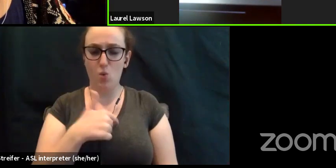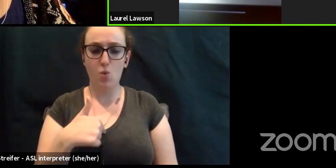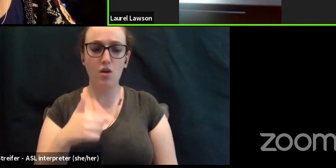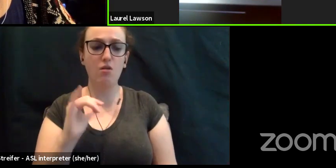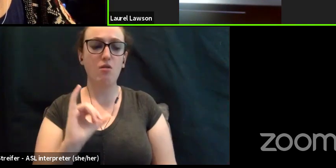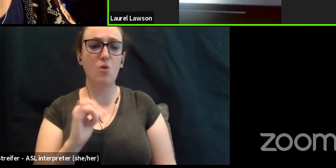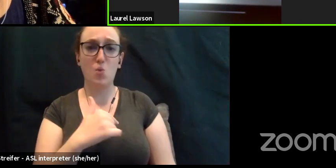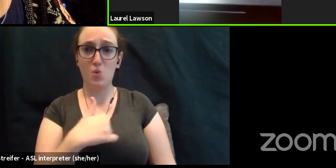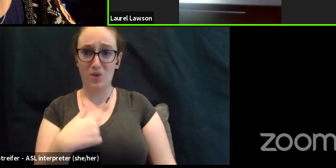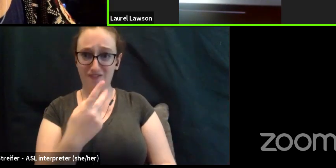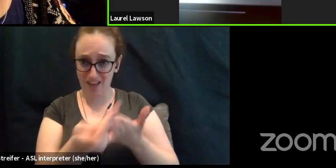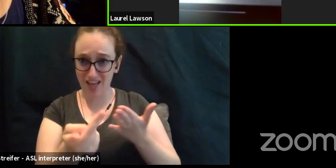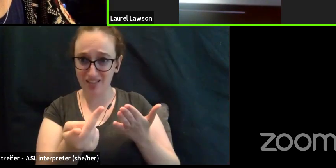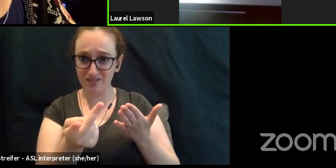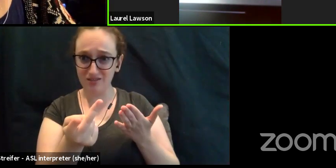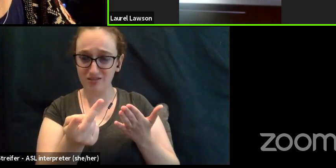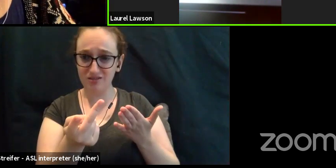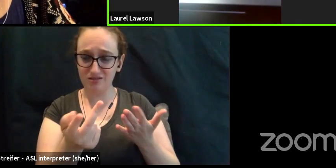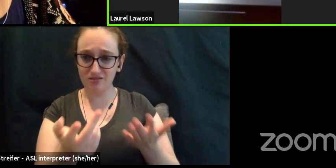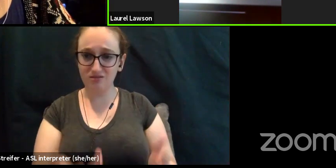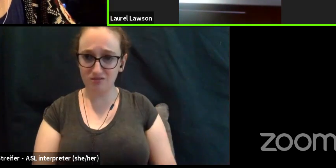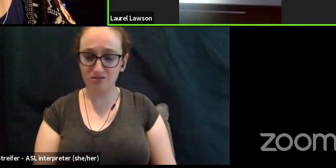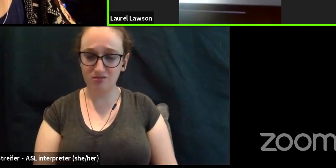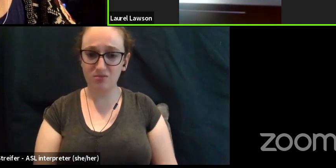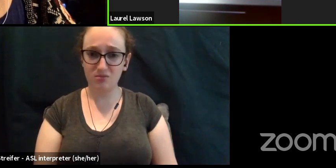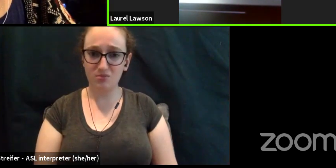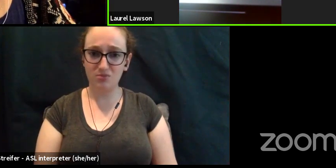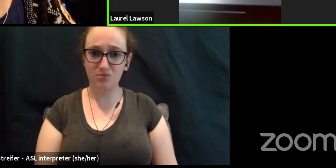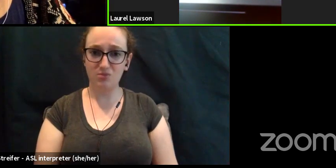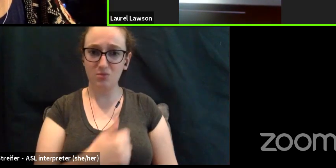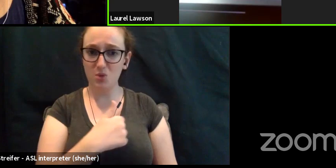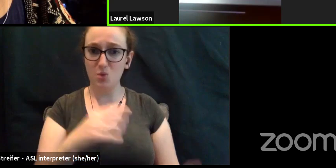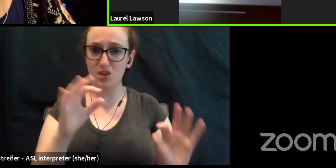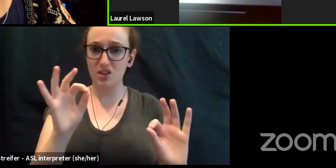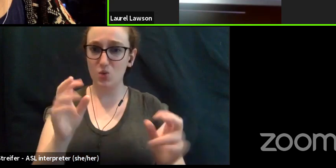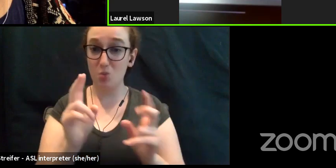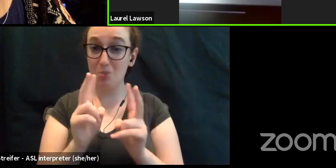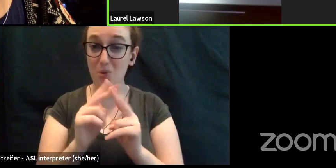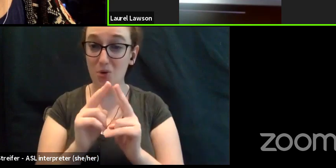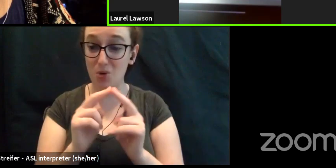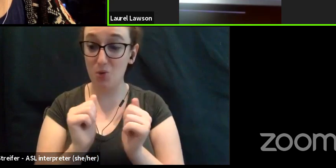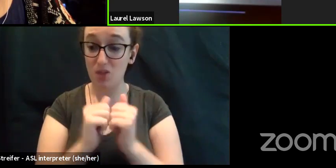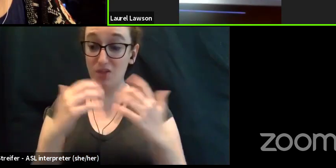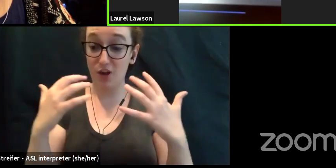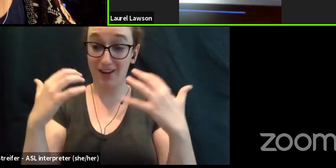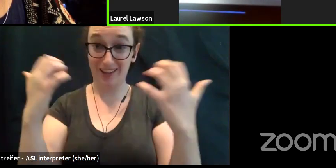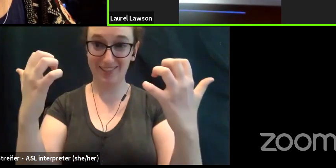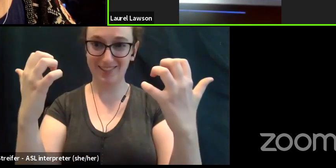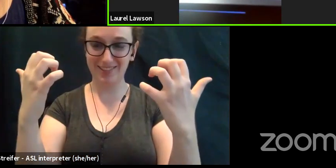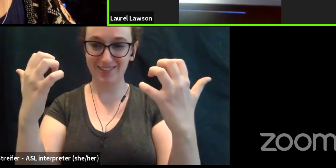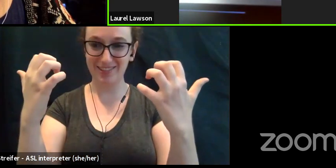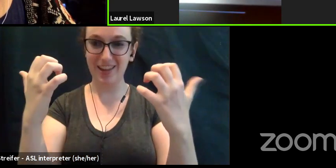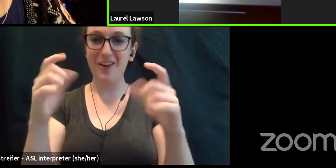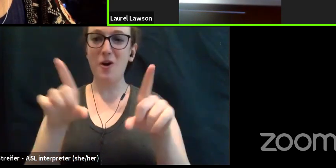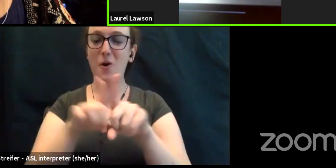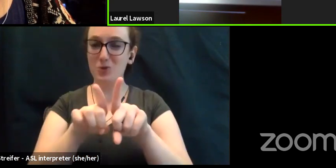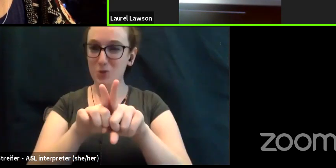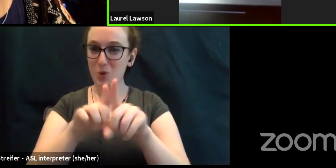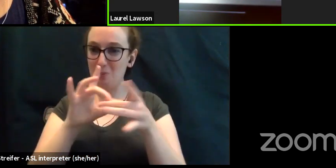So in partnership with our audience, with fellow